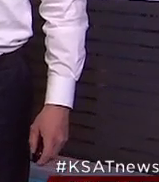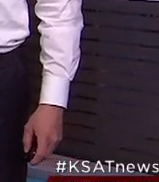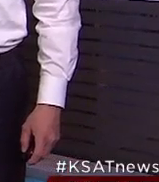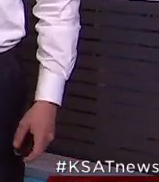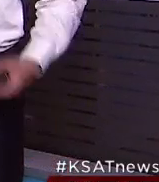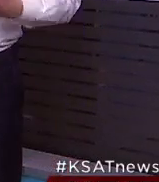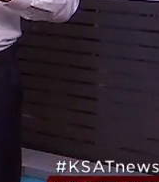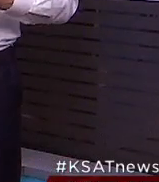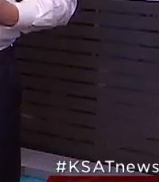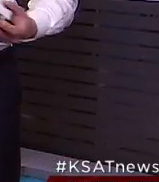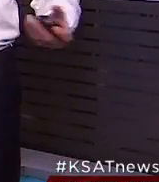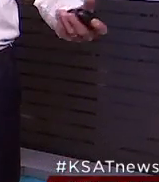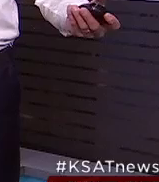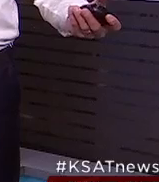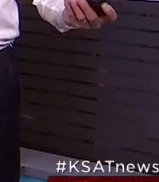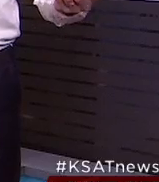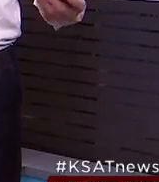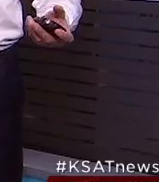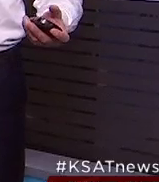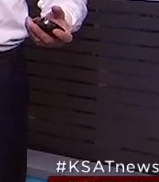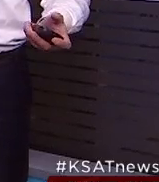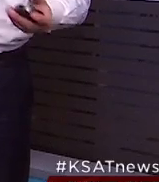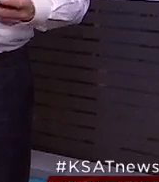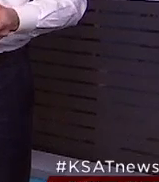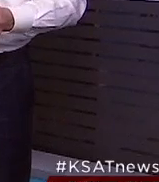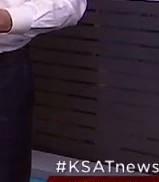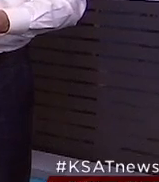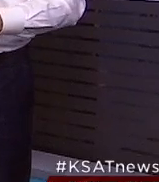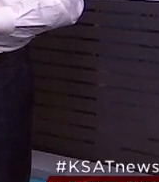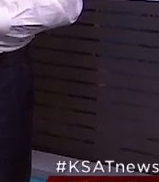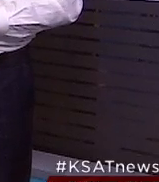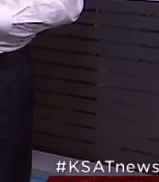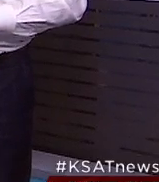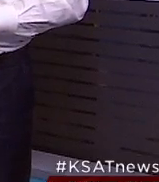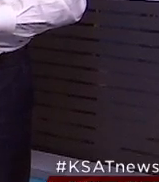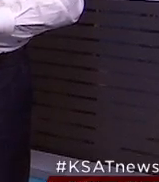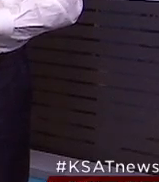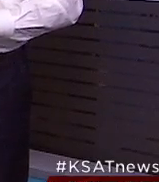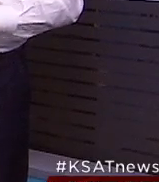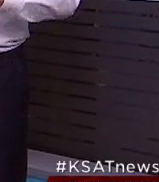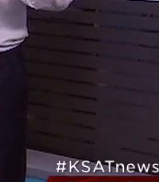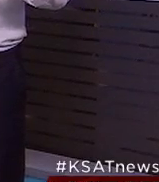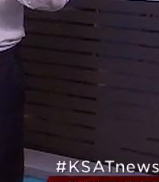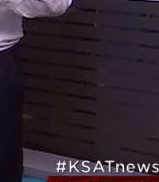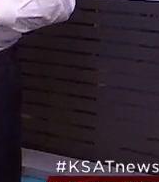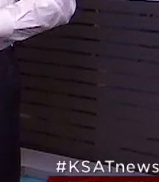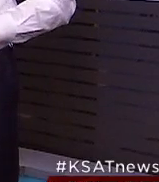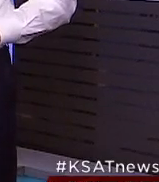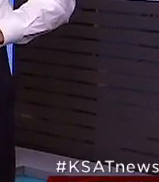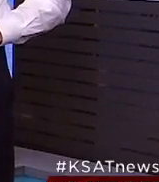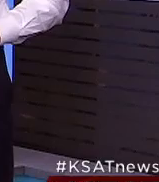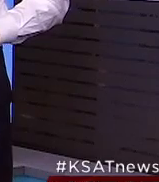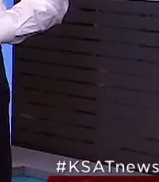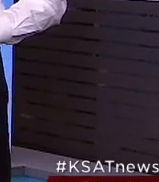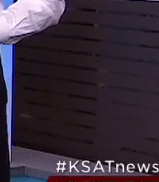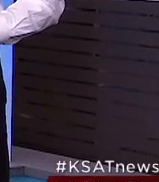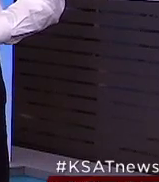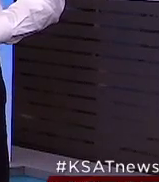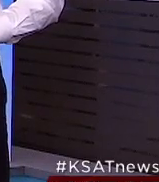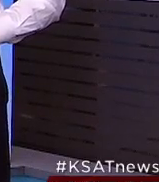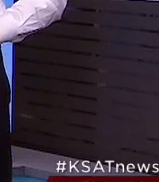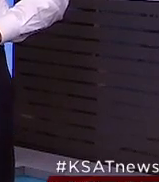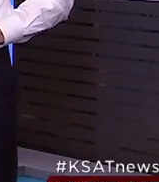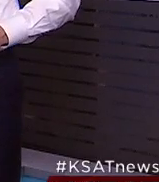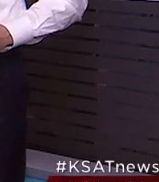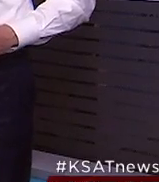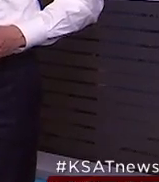By the afternoon, more of the same. Sunny, low humidity right near 70. We'll take a look at the latest drought monitor and our rain chances